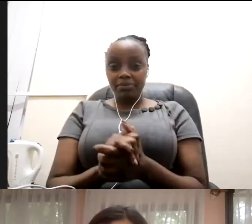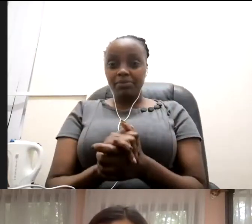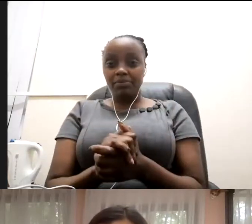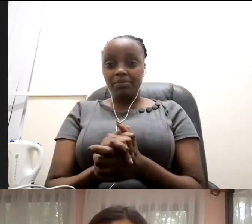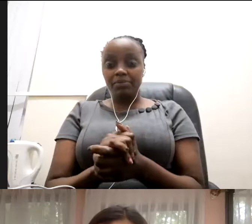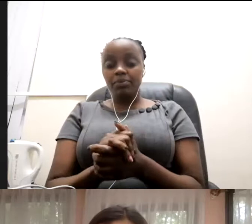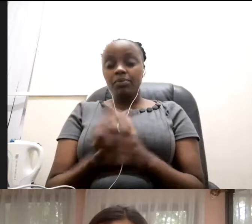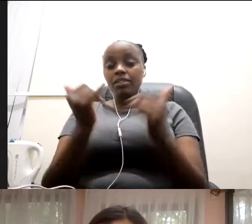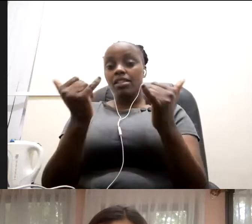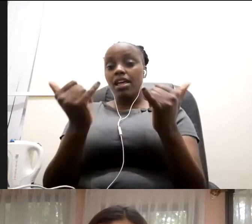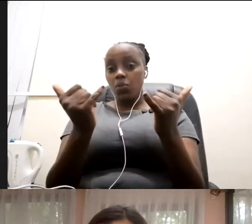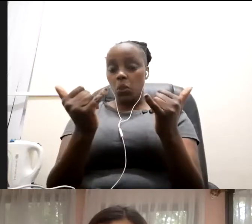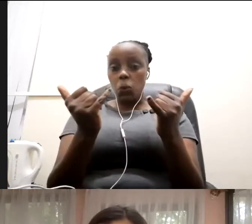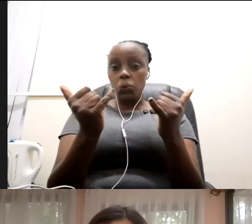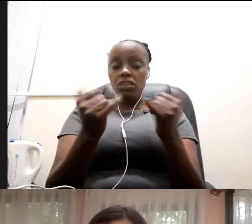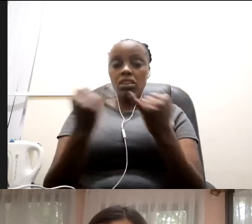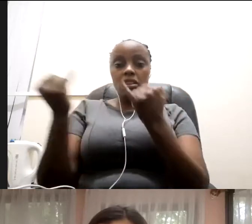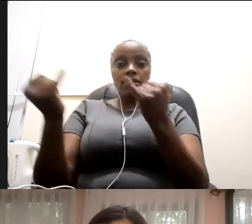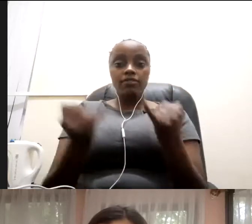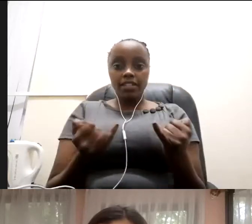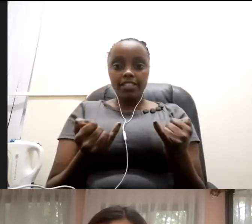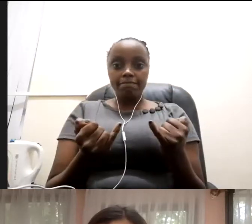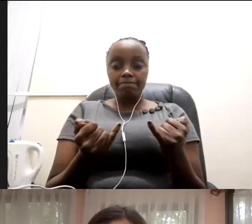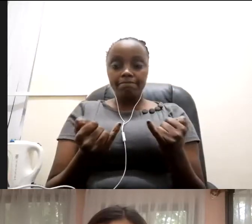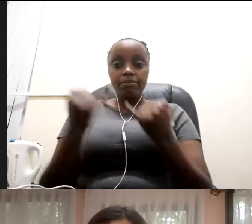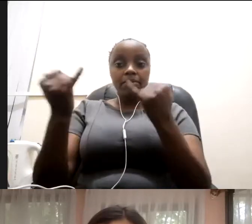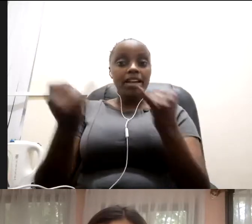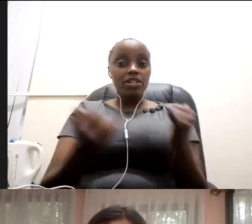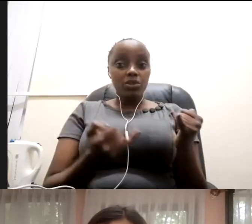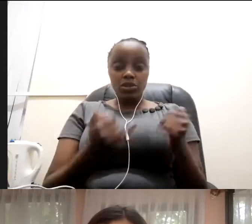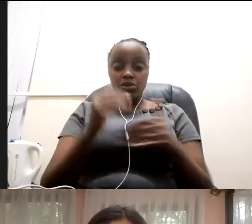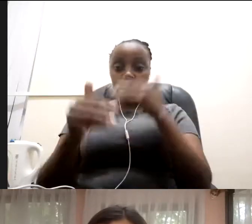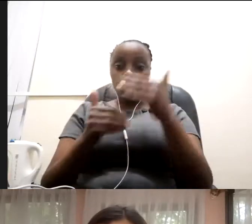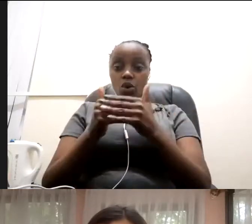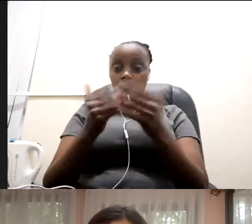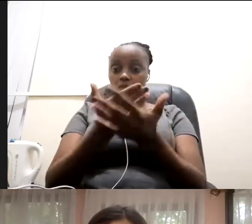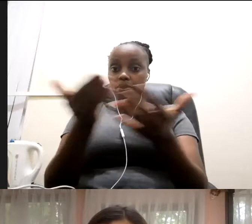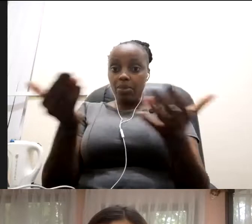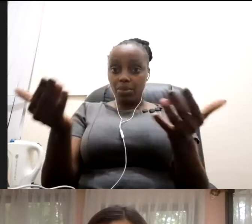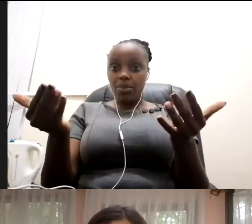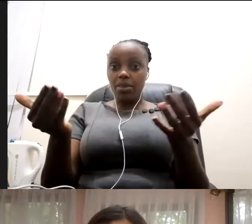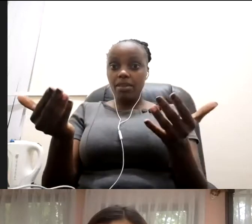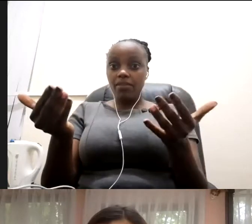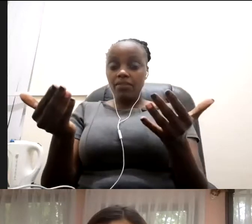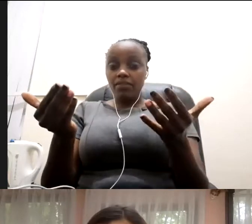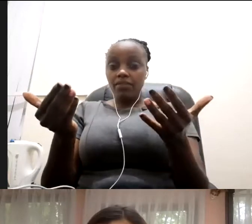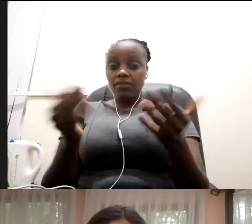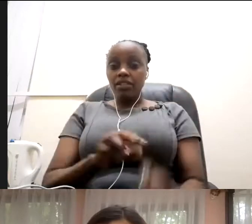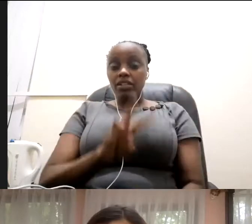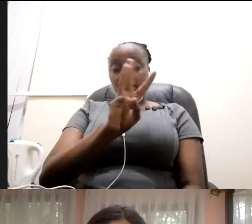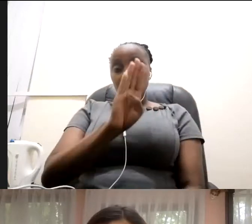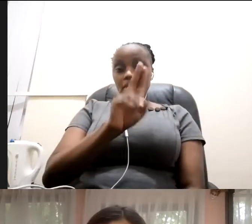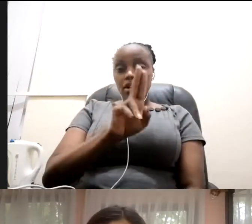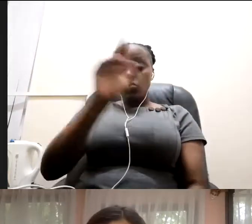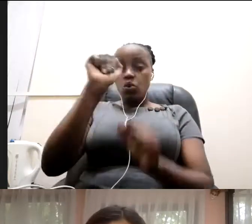me invite and introduce to everyone the WBU president,